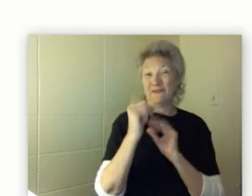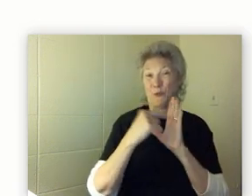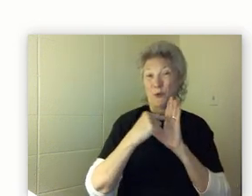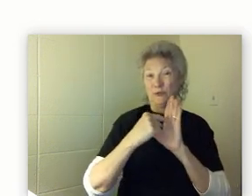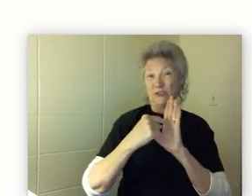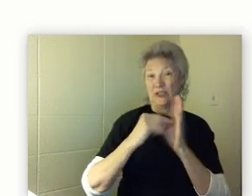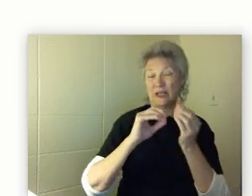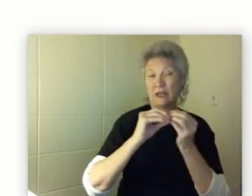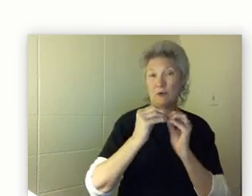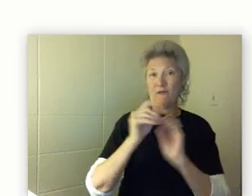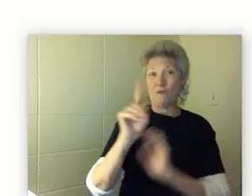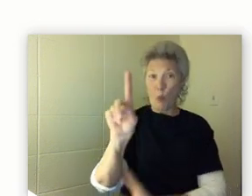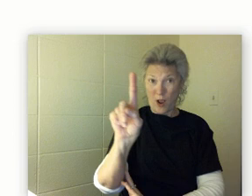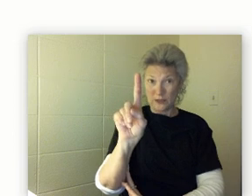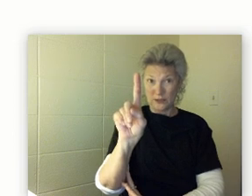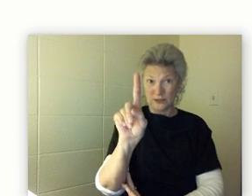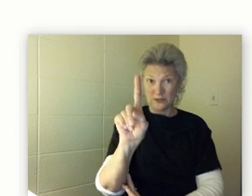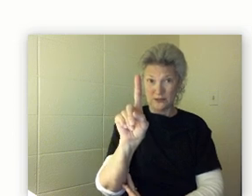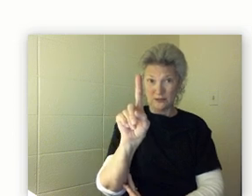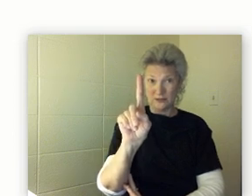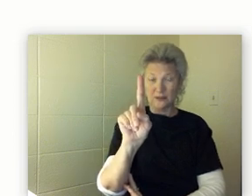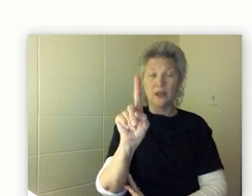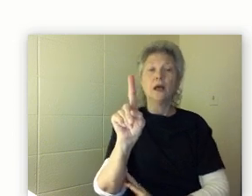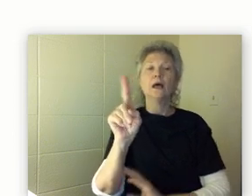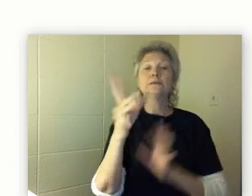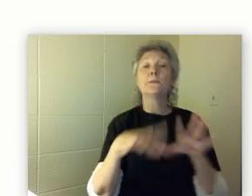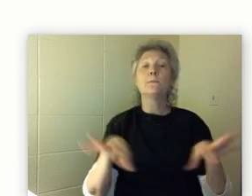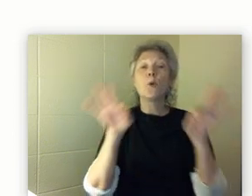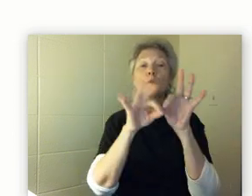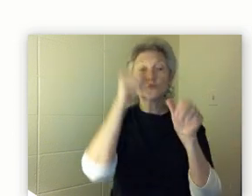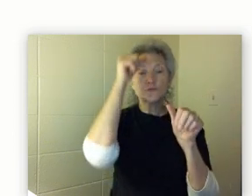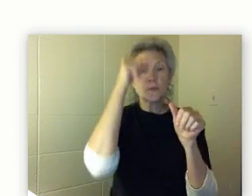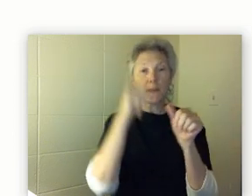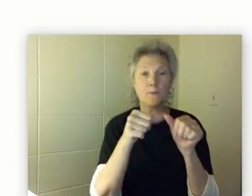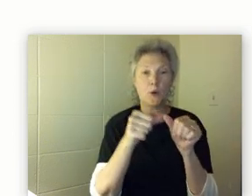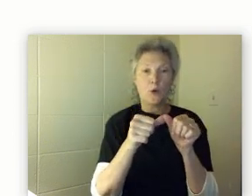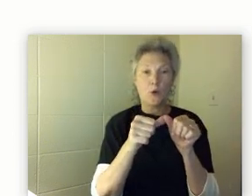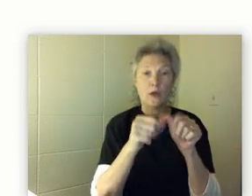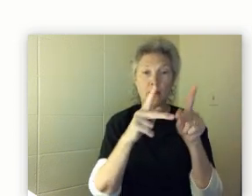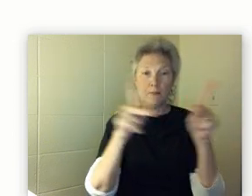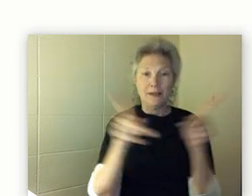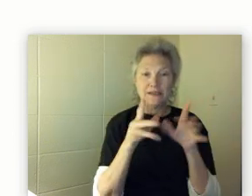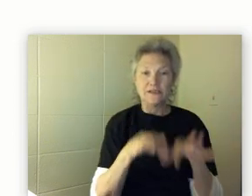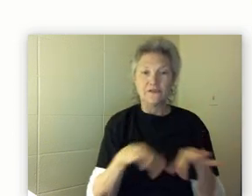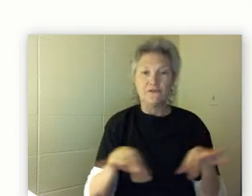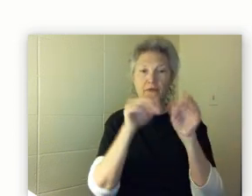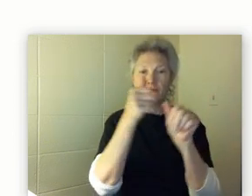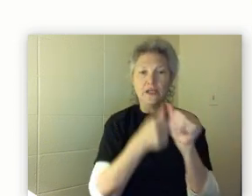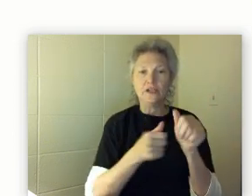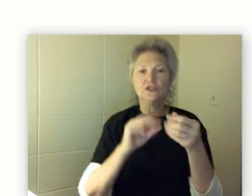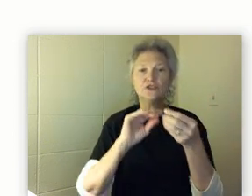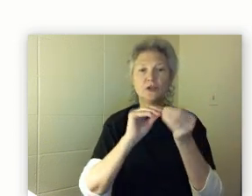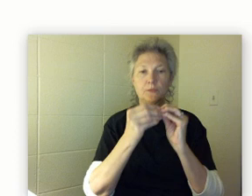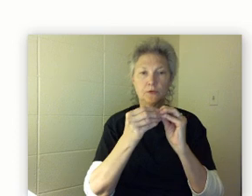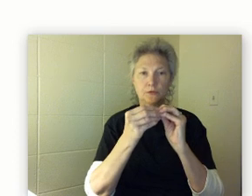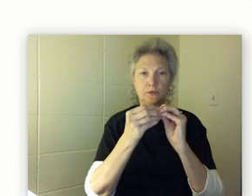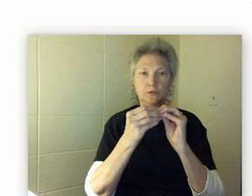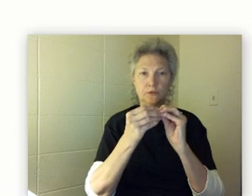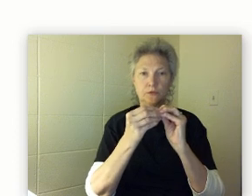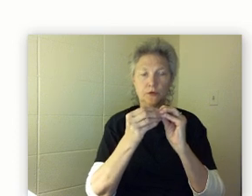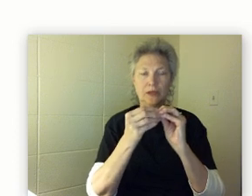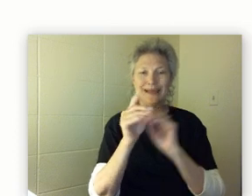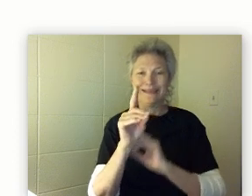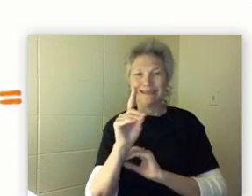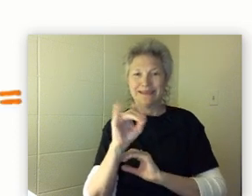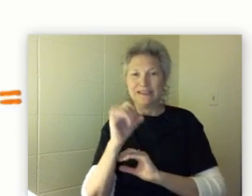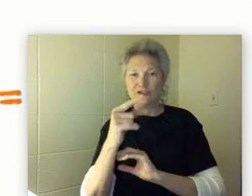a number of ones. It is important to remember the place value of each digit. If